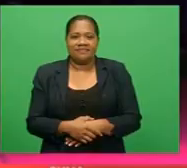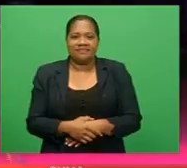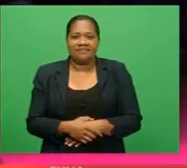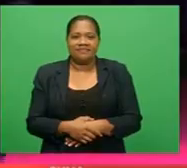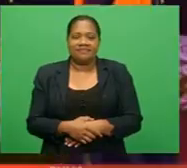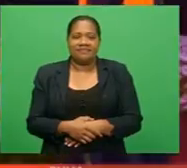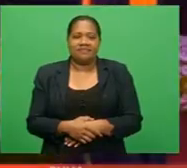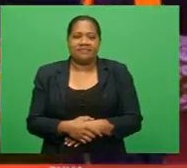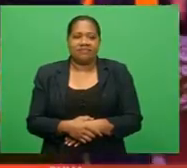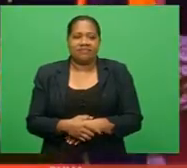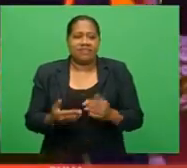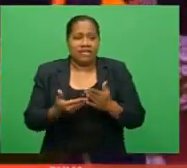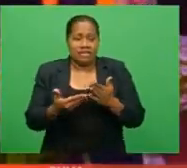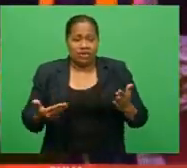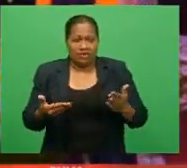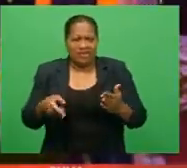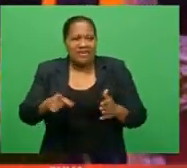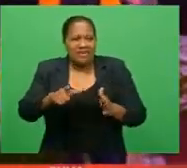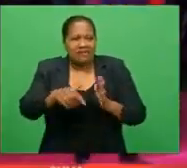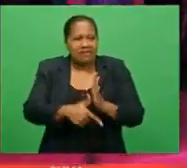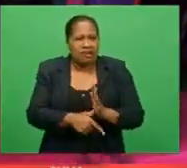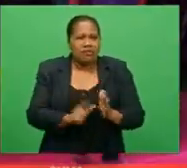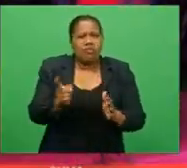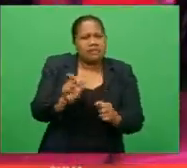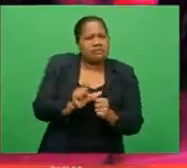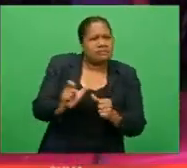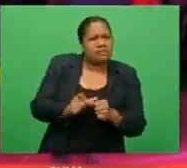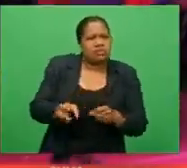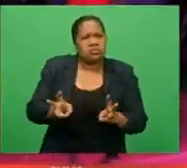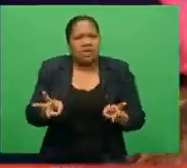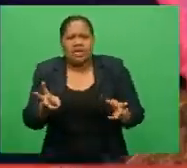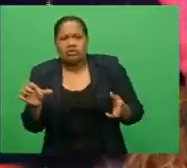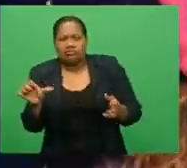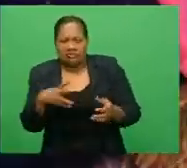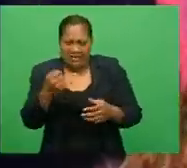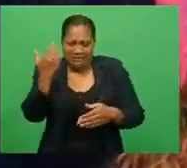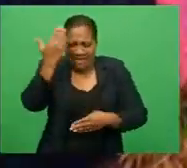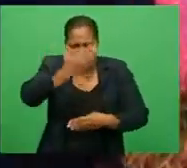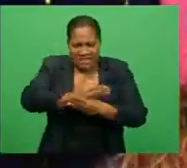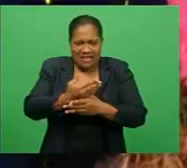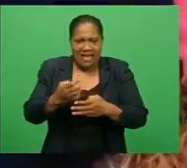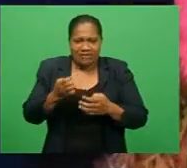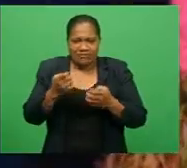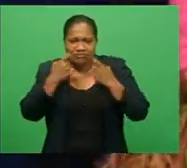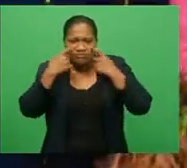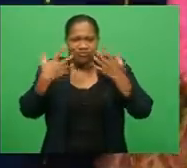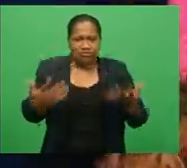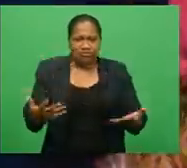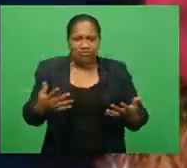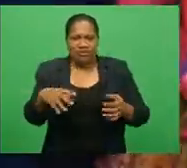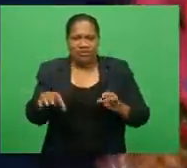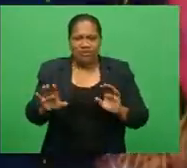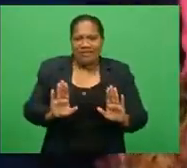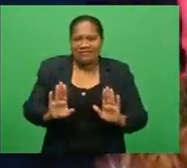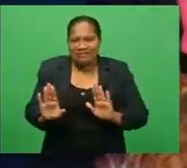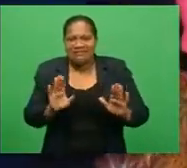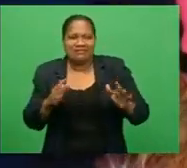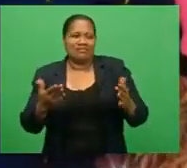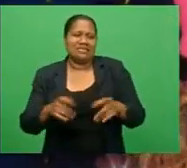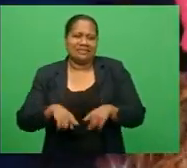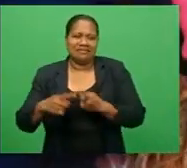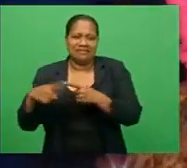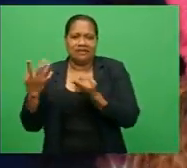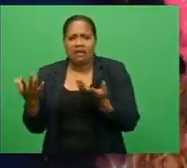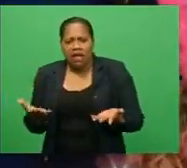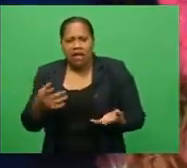these unprecedented times, what better way than to spend a night of glamour and entertainment? Because I think people are hungry